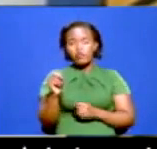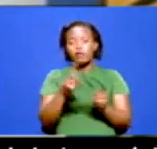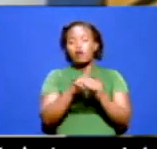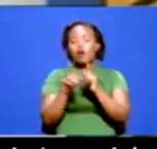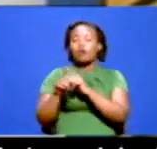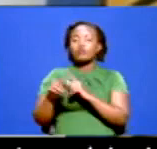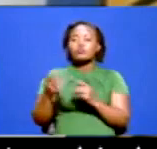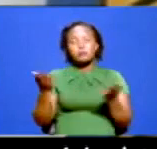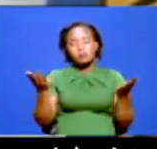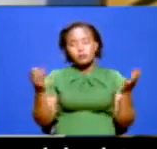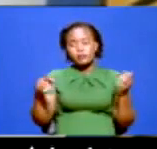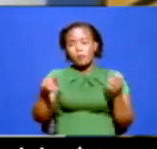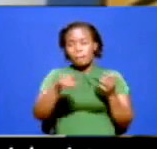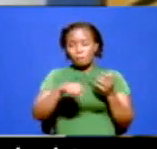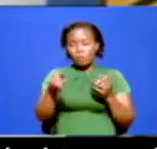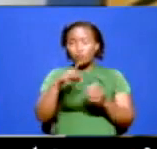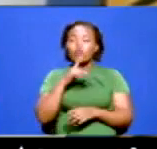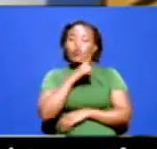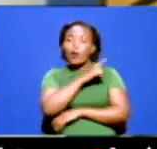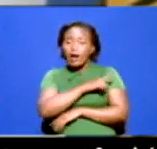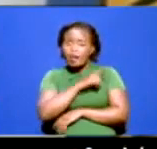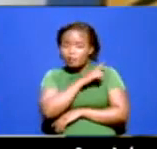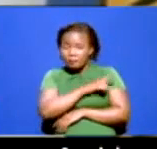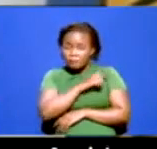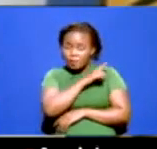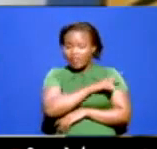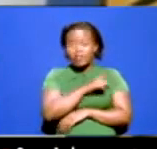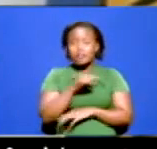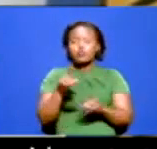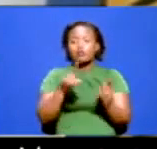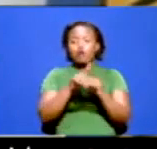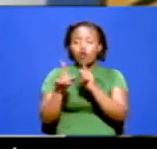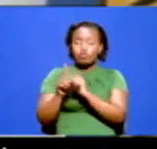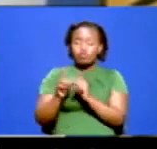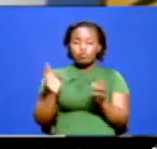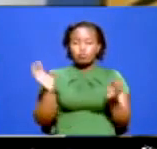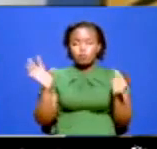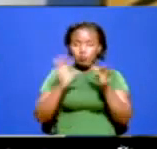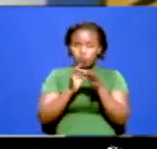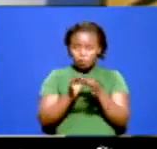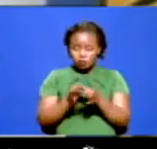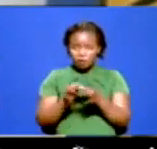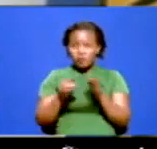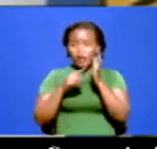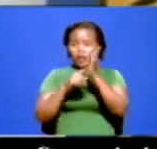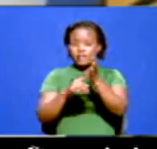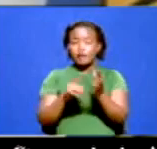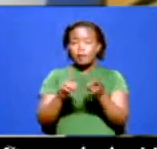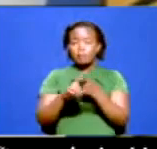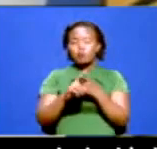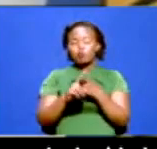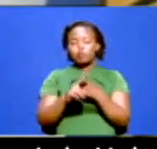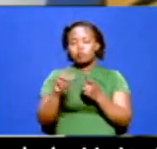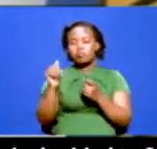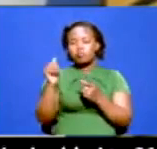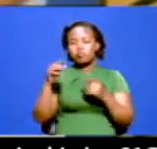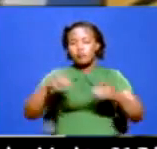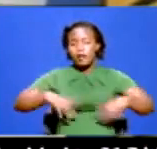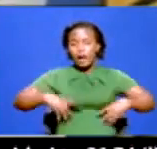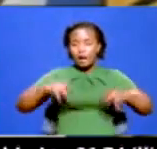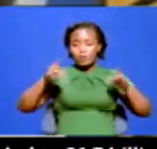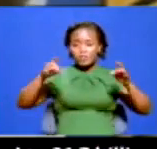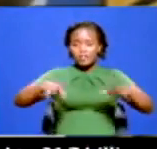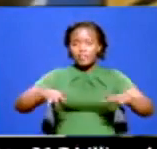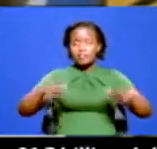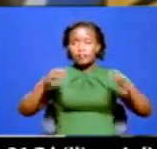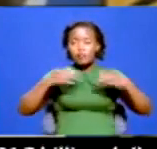yes, we were lucky to be also in that pack. I know, for example, in Australia, there's a lady general who